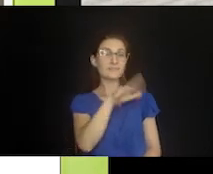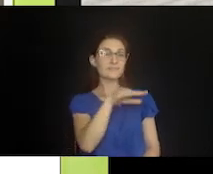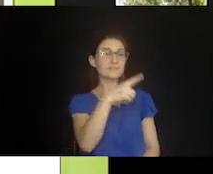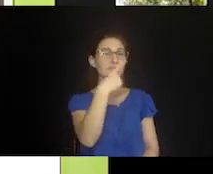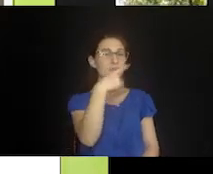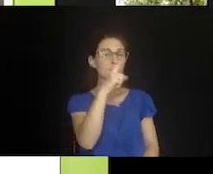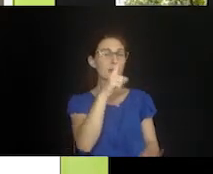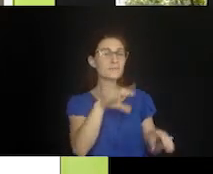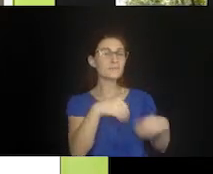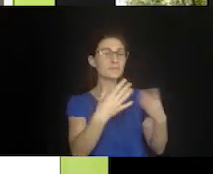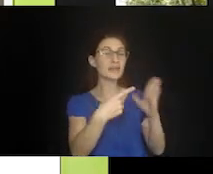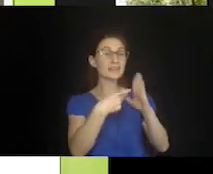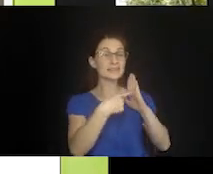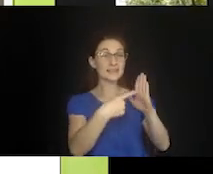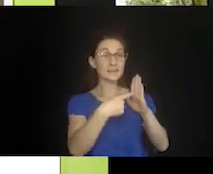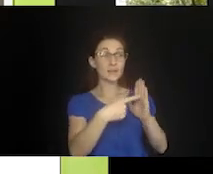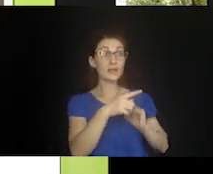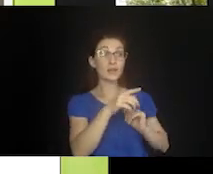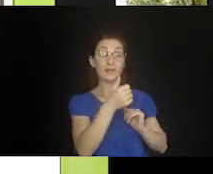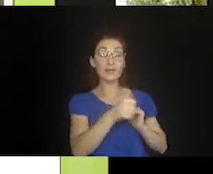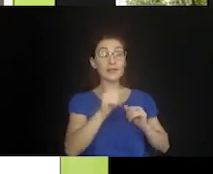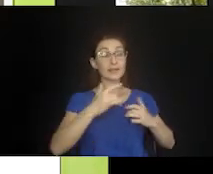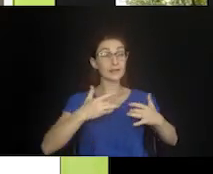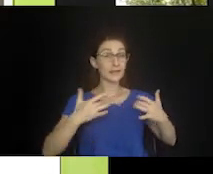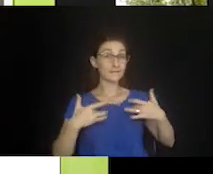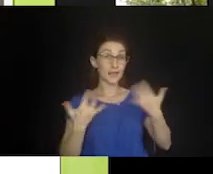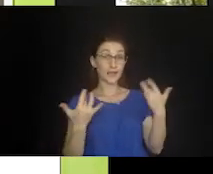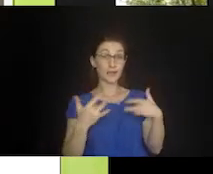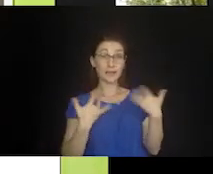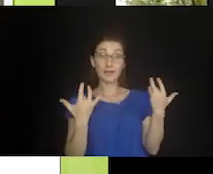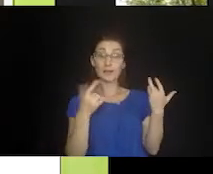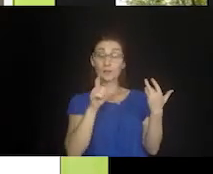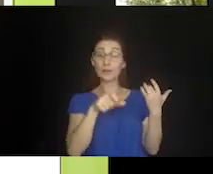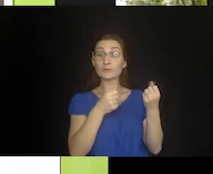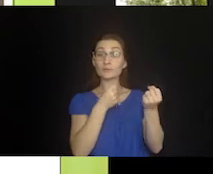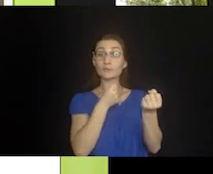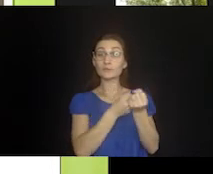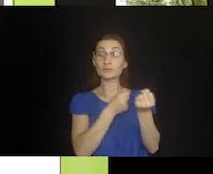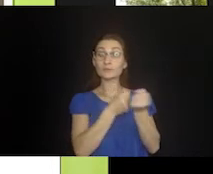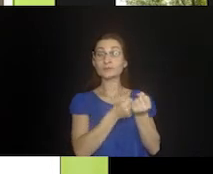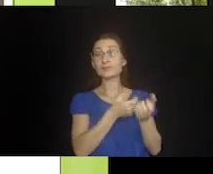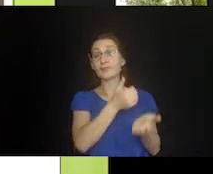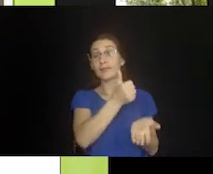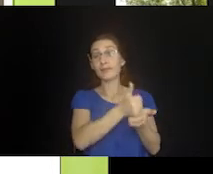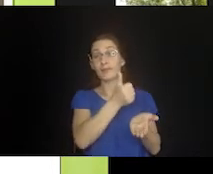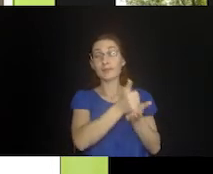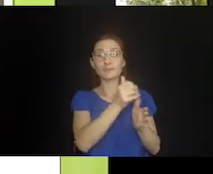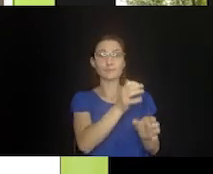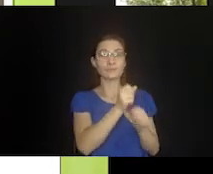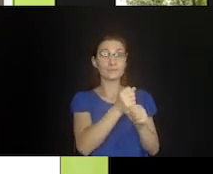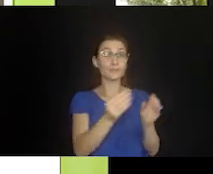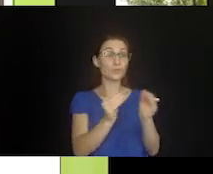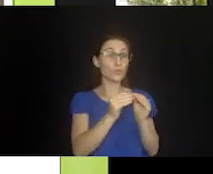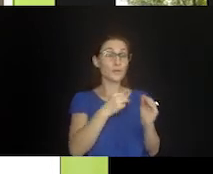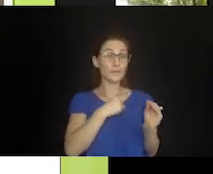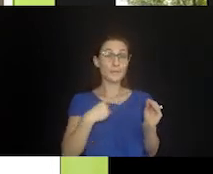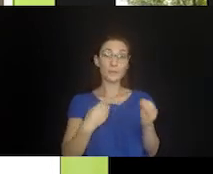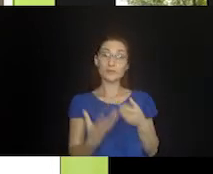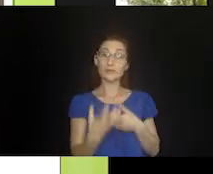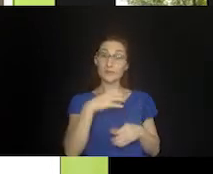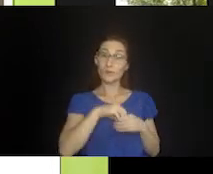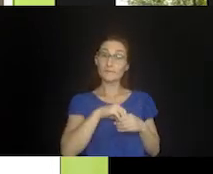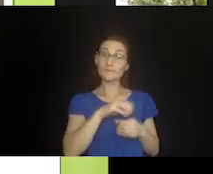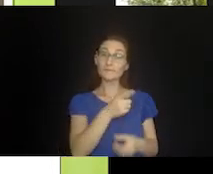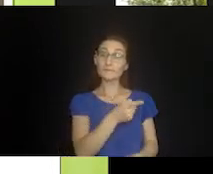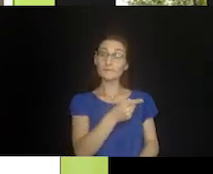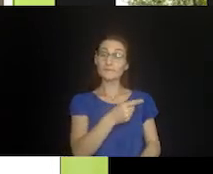Can you give an example of any event that you had to help with getting more